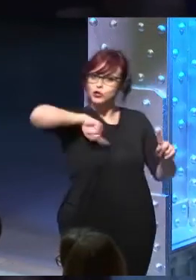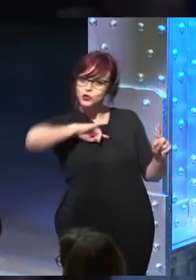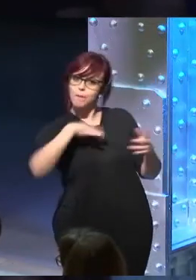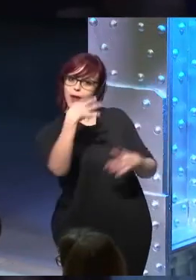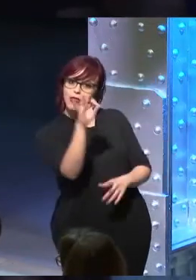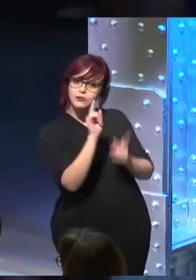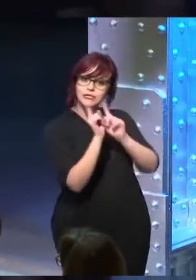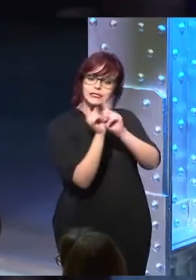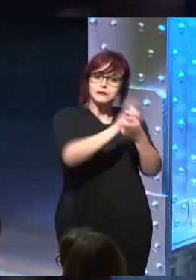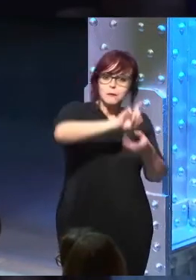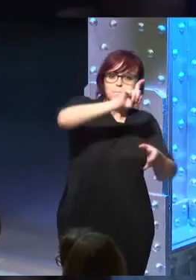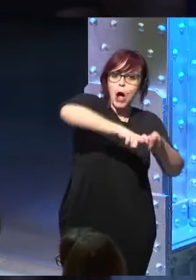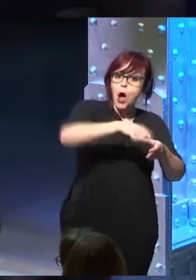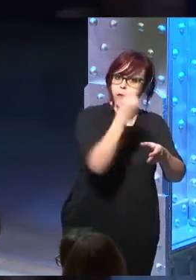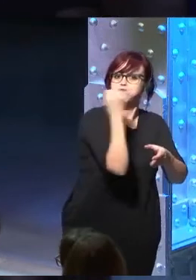engagement.